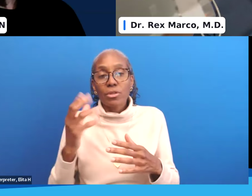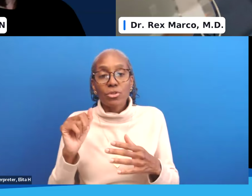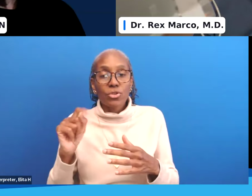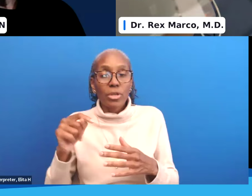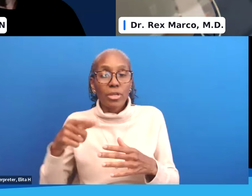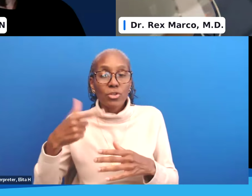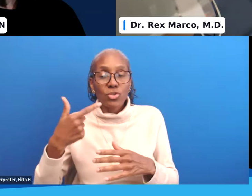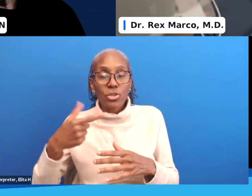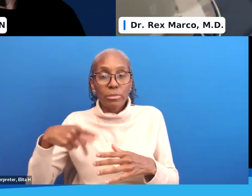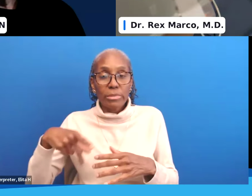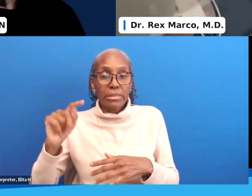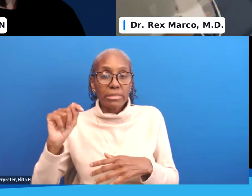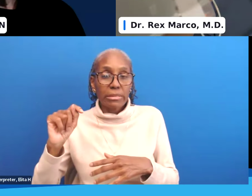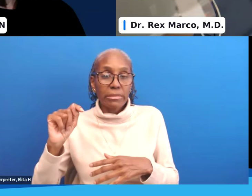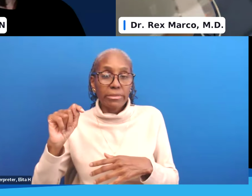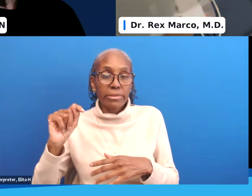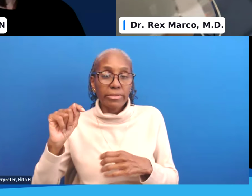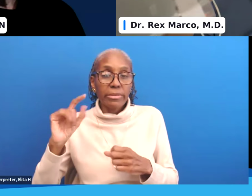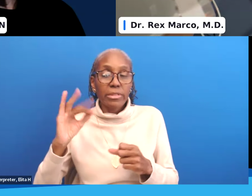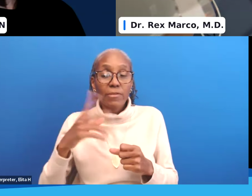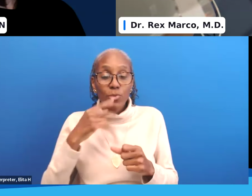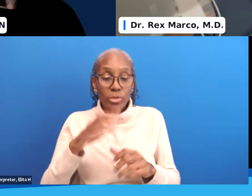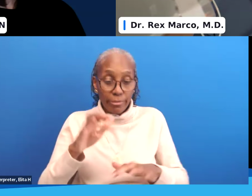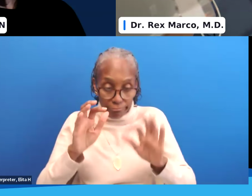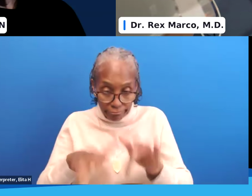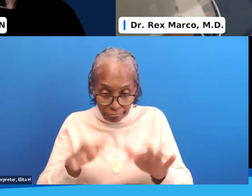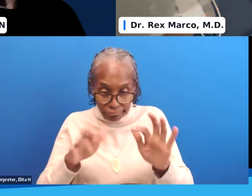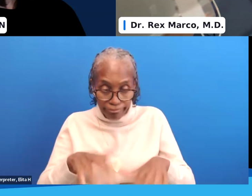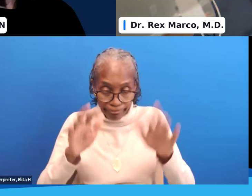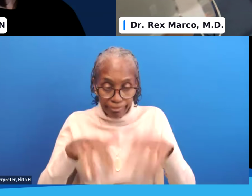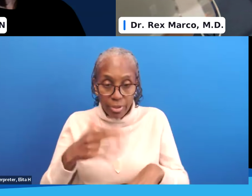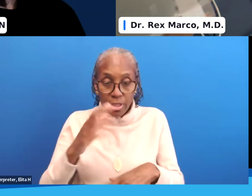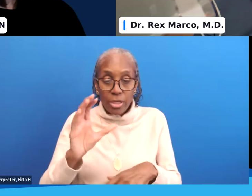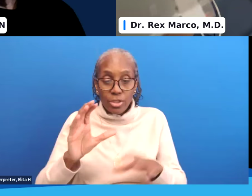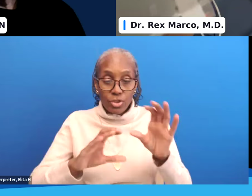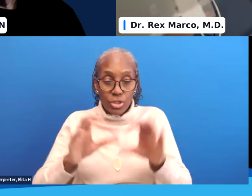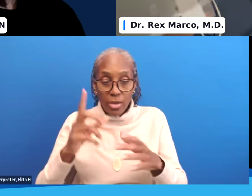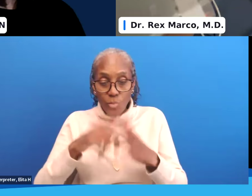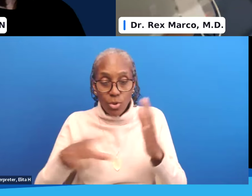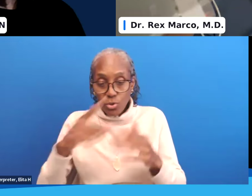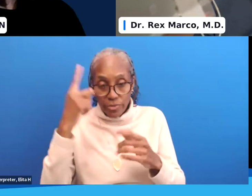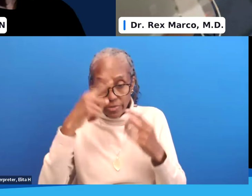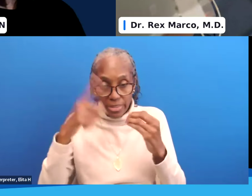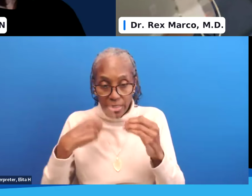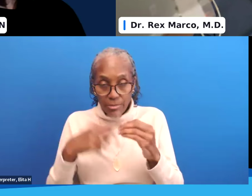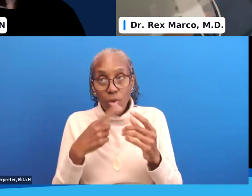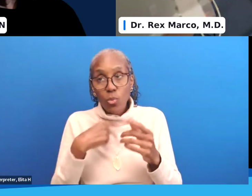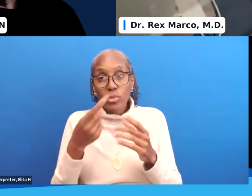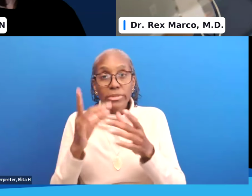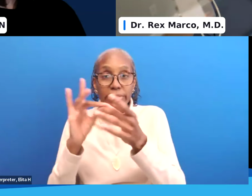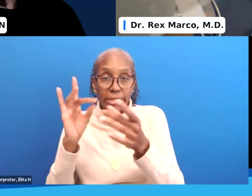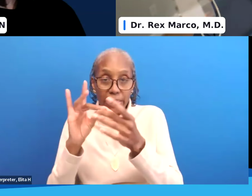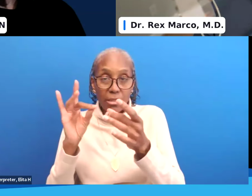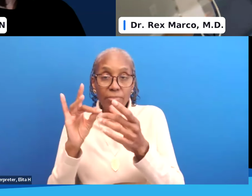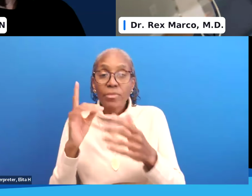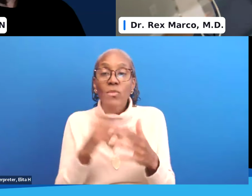ChatGPT, if you tell Chat what you're thinking about saying